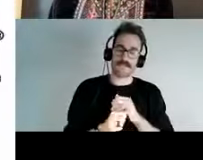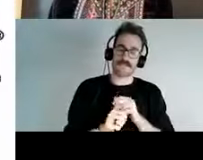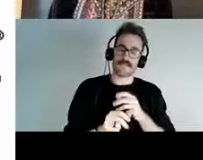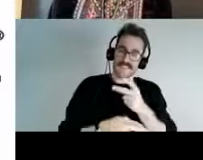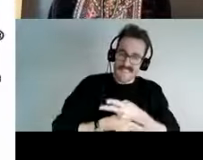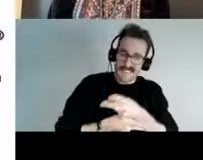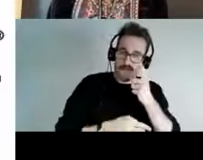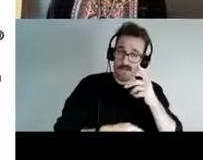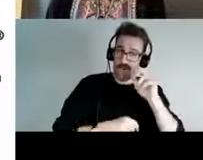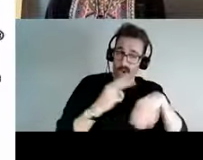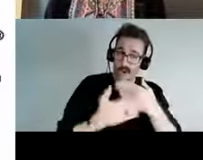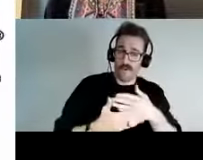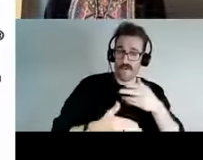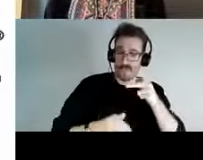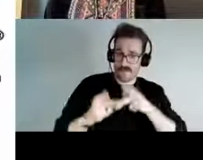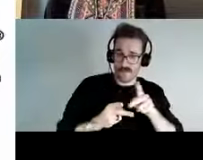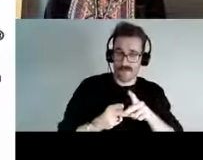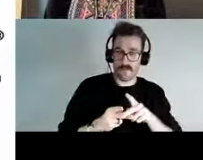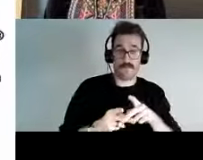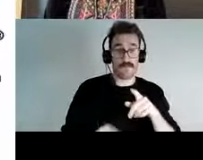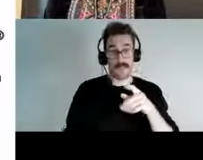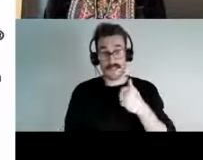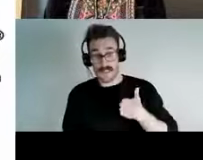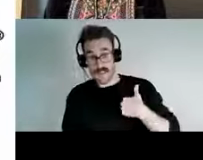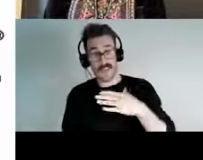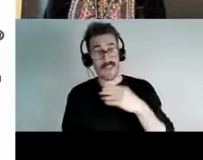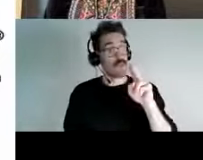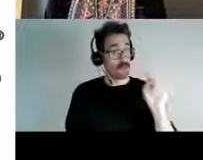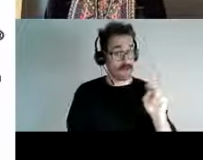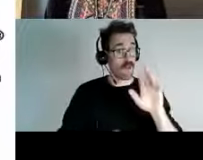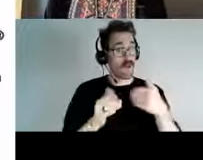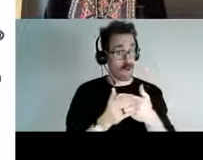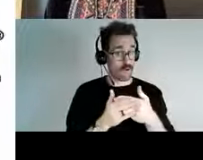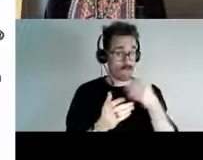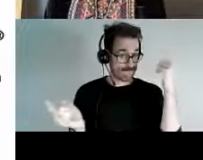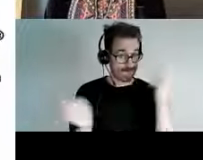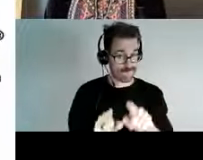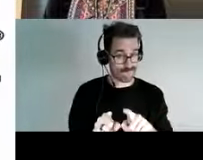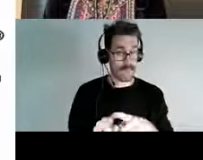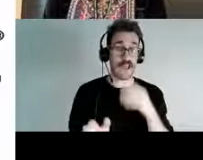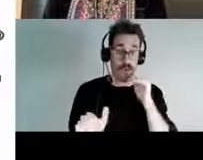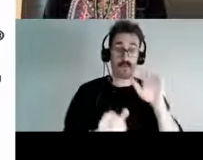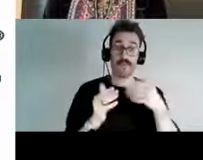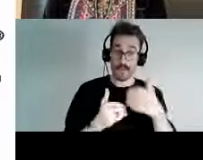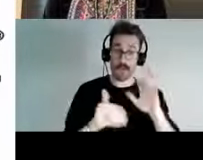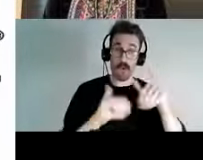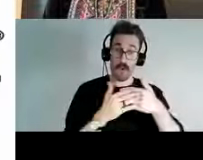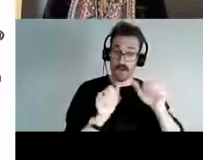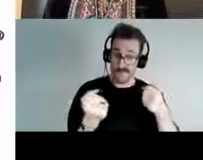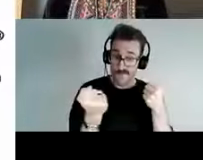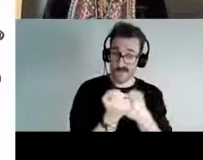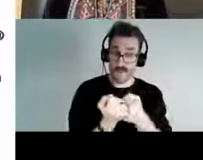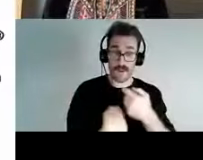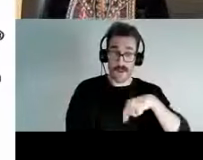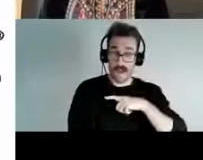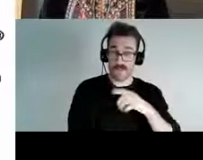at the United Nations. I hope you will join us in demanding a convention and in supporting the call for our country,